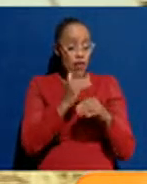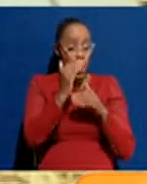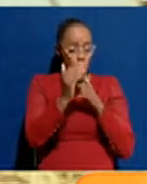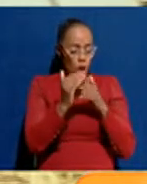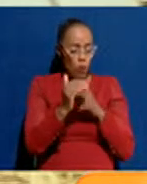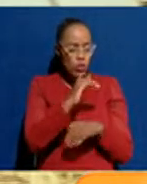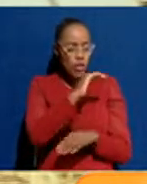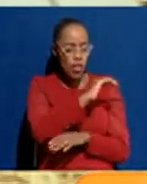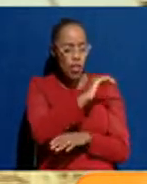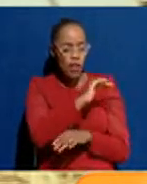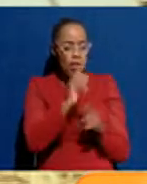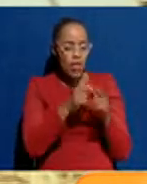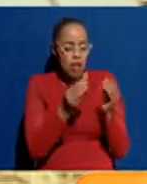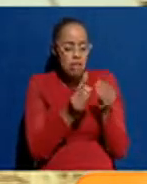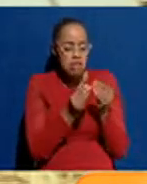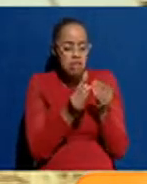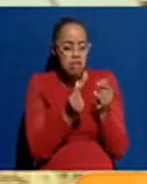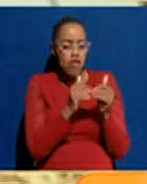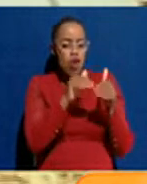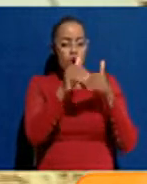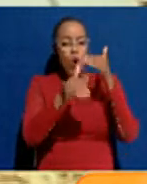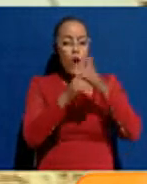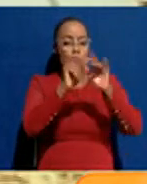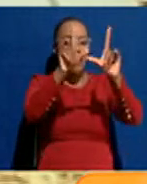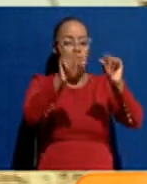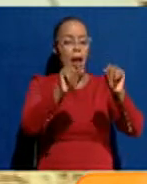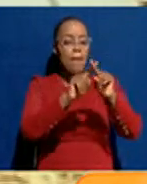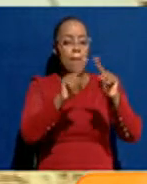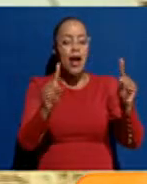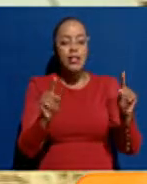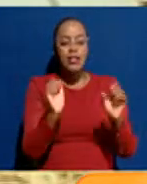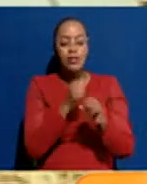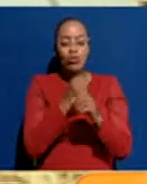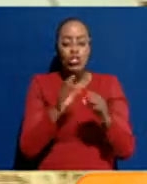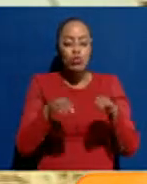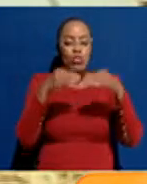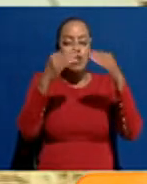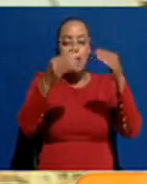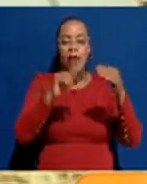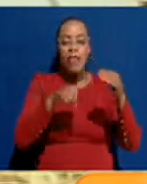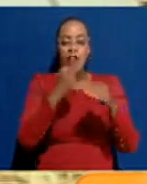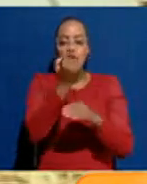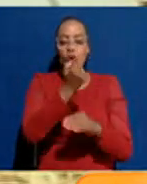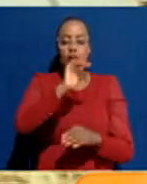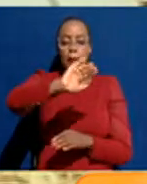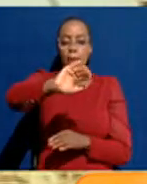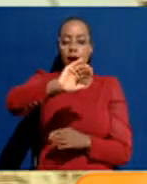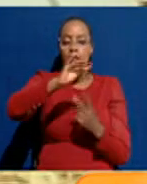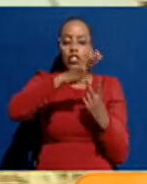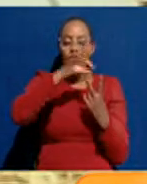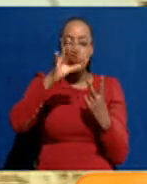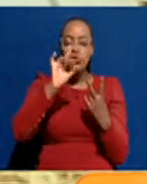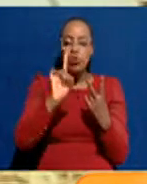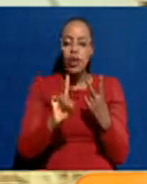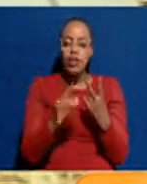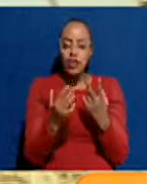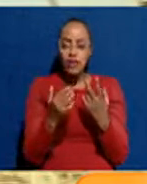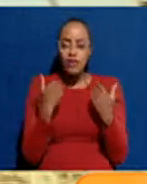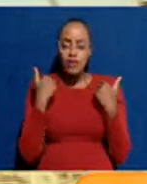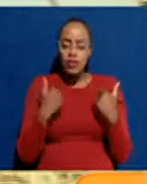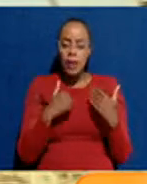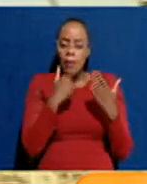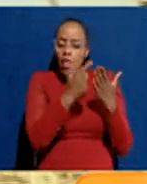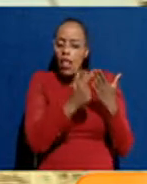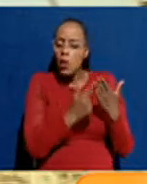is that you've exhausted all the cheap sources, but you are unable to meet the demand. Now, you are left only with one option. Do I load